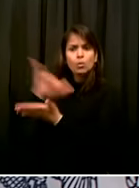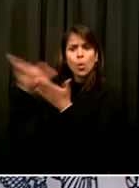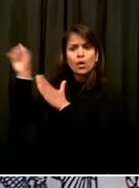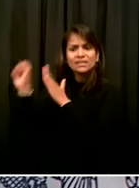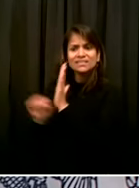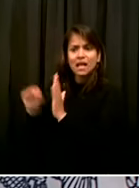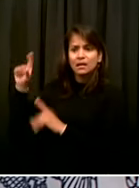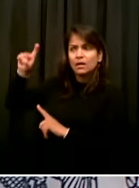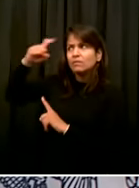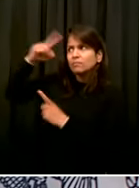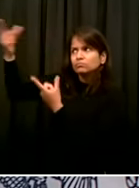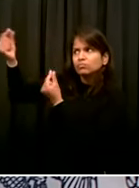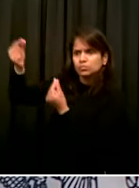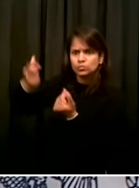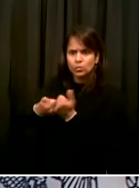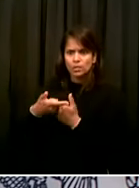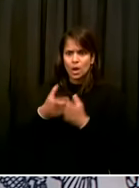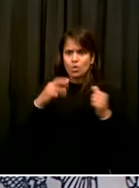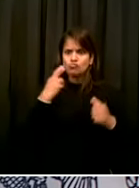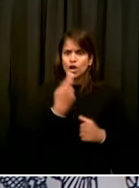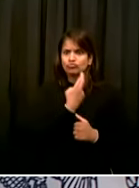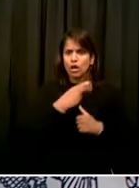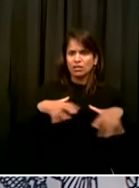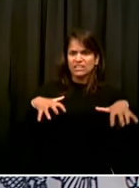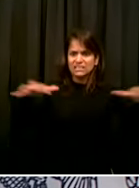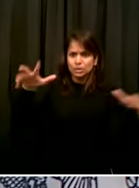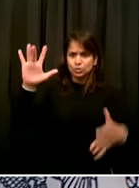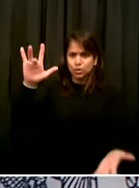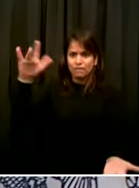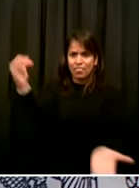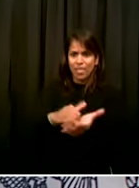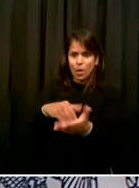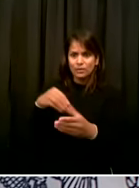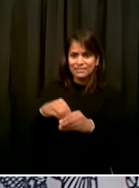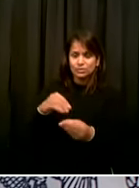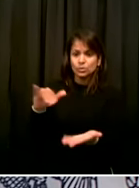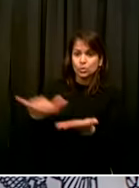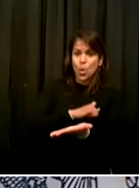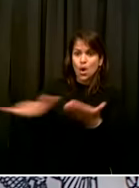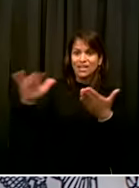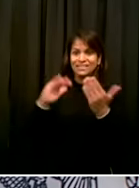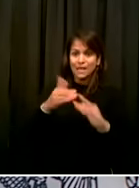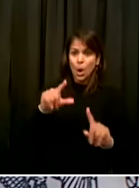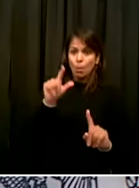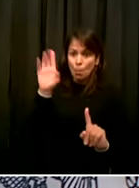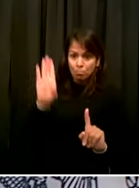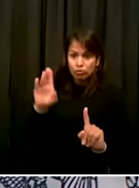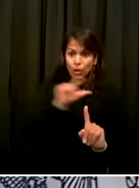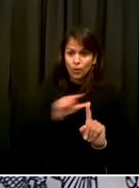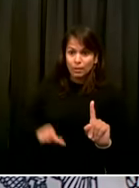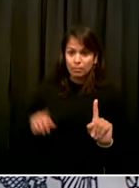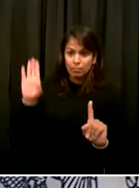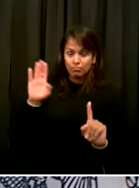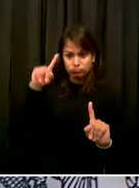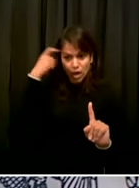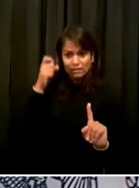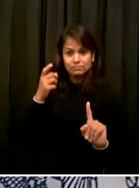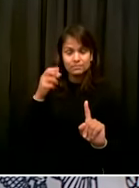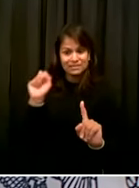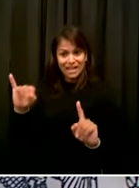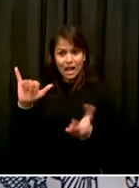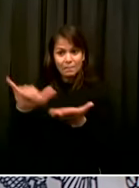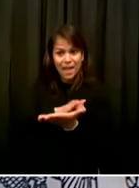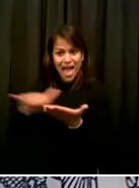business failure, which will adversely affect the city's economy? Well, Marcia, it's a huge concern. There's no question. Now,